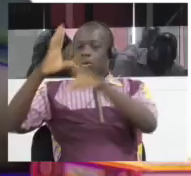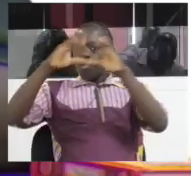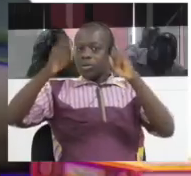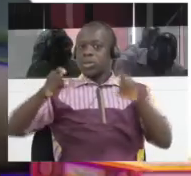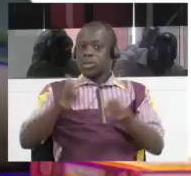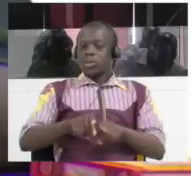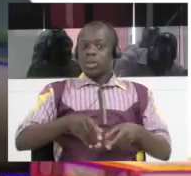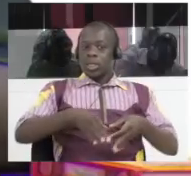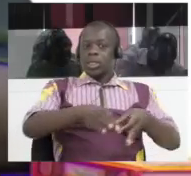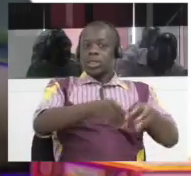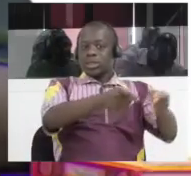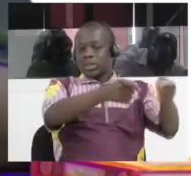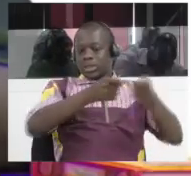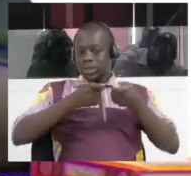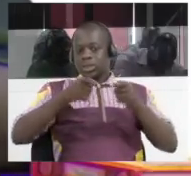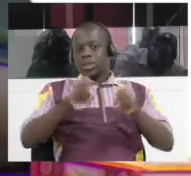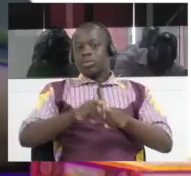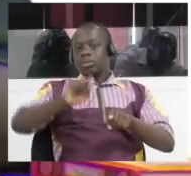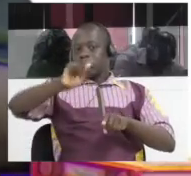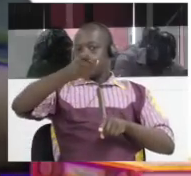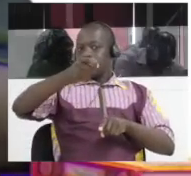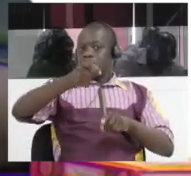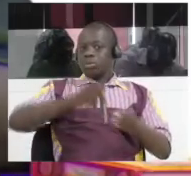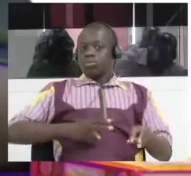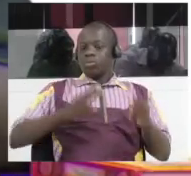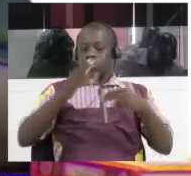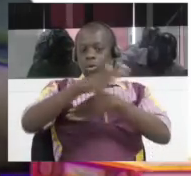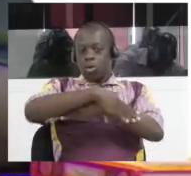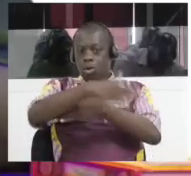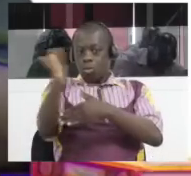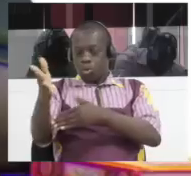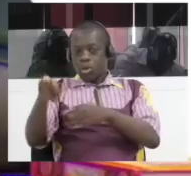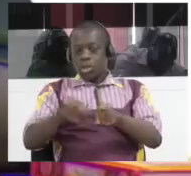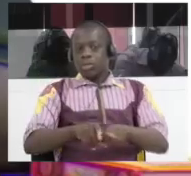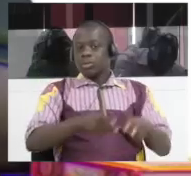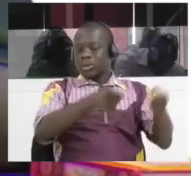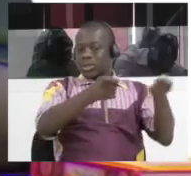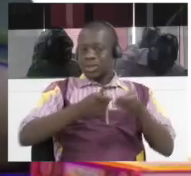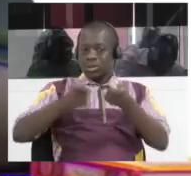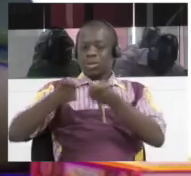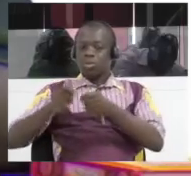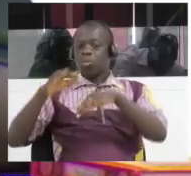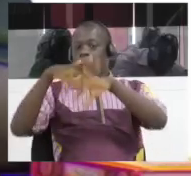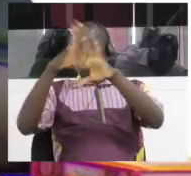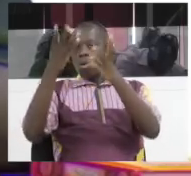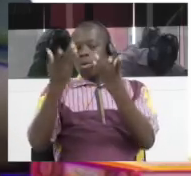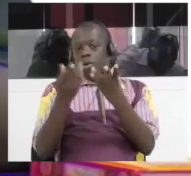arrested some officers, seized the armory key from the adjutant, and then opened the armory, armed the rest